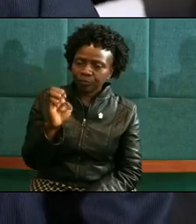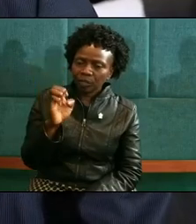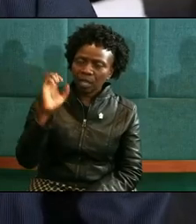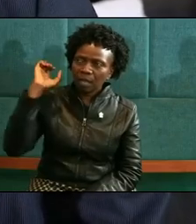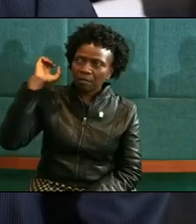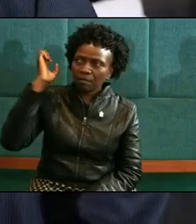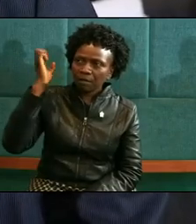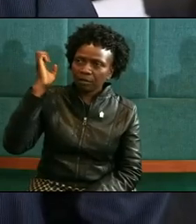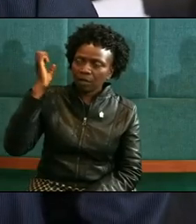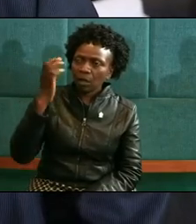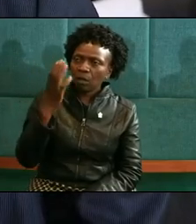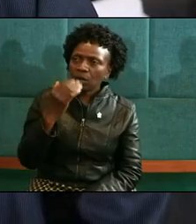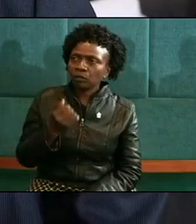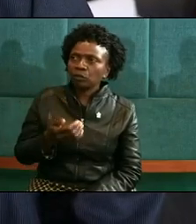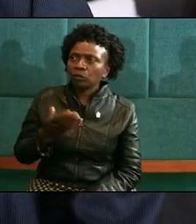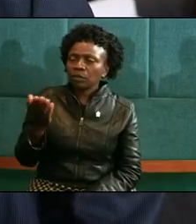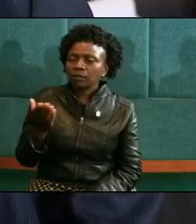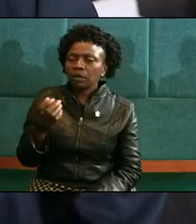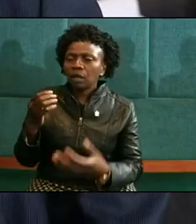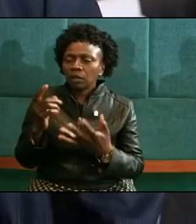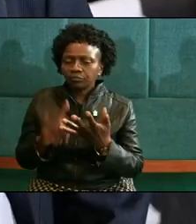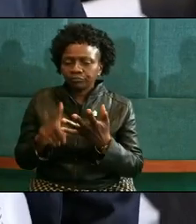Children's book,